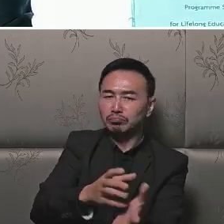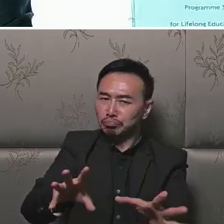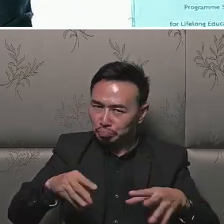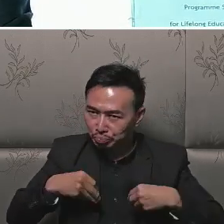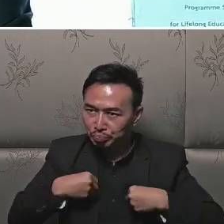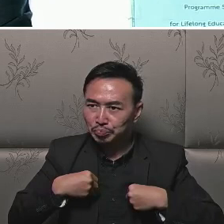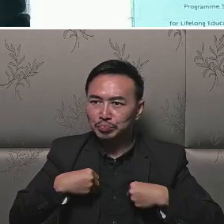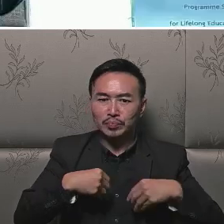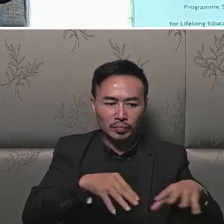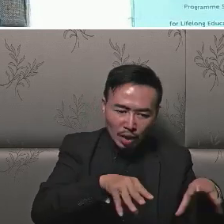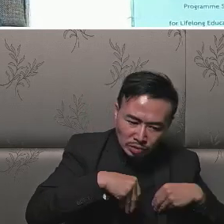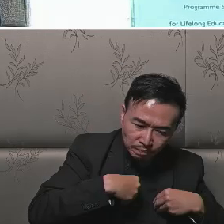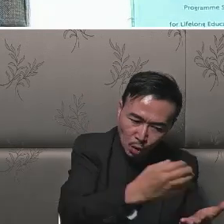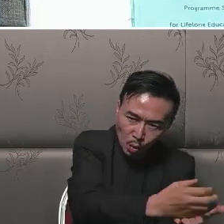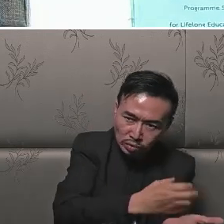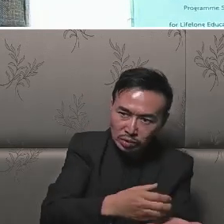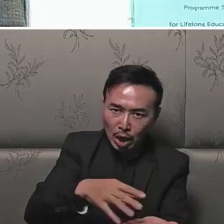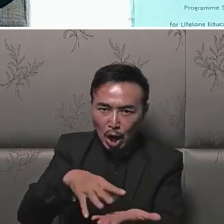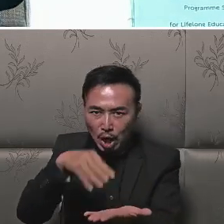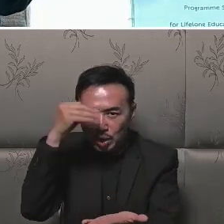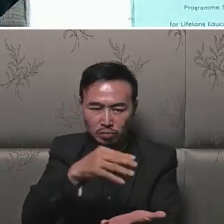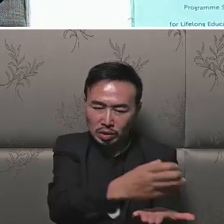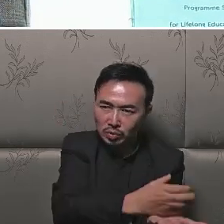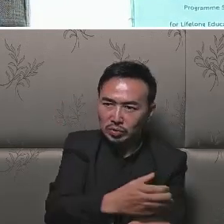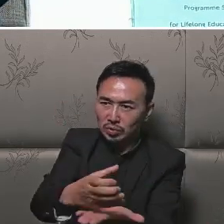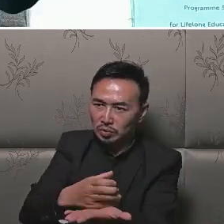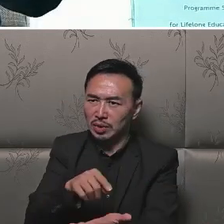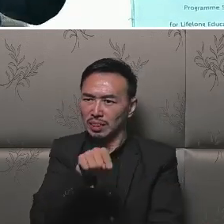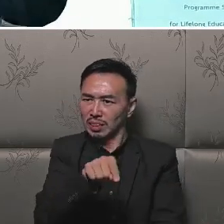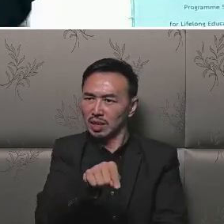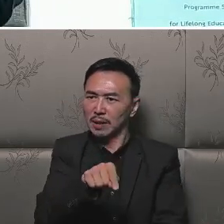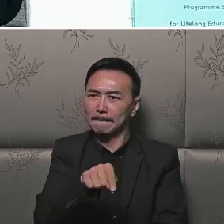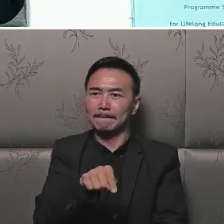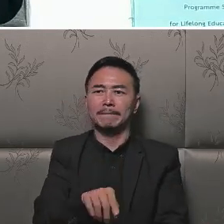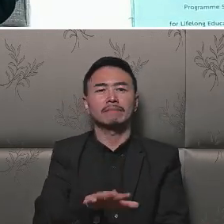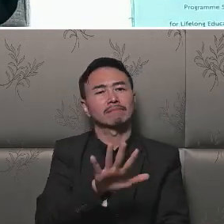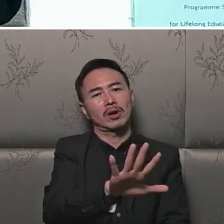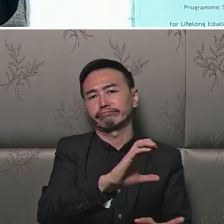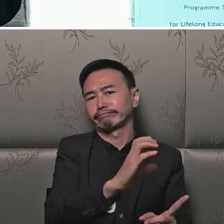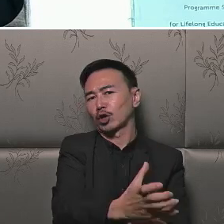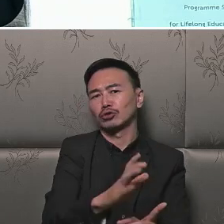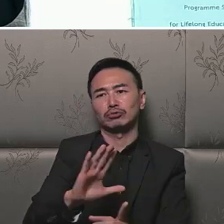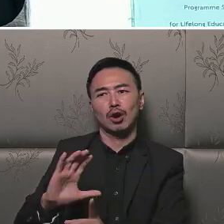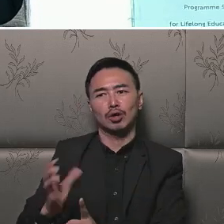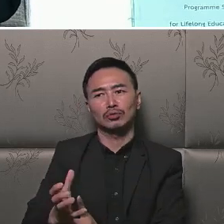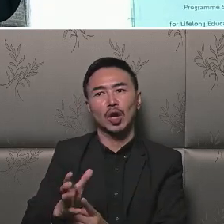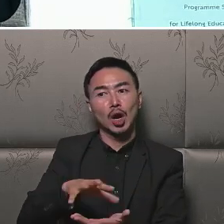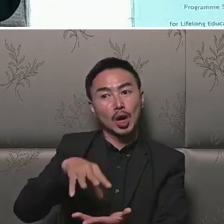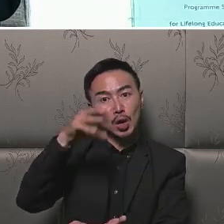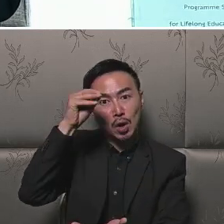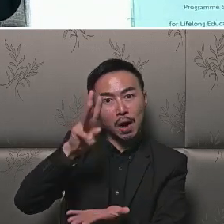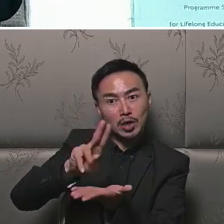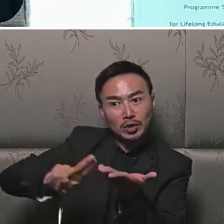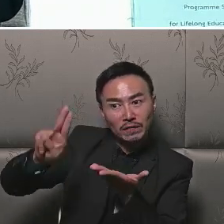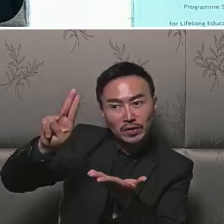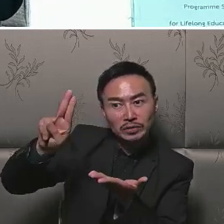stigmas for the degree that are received through the systems. However, society is actually changing. We're seeing a lot